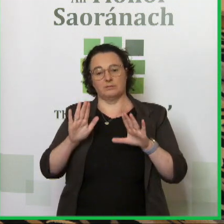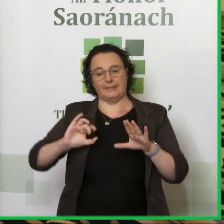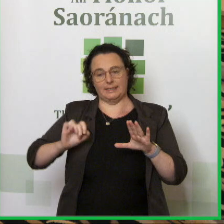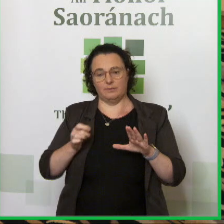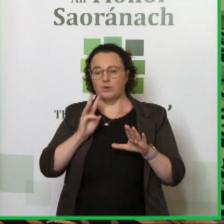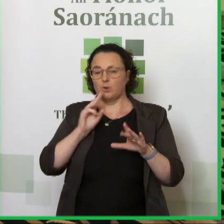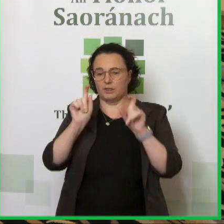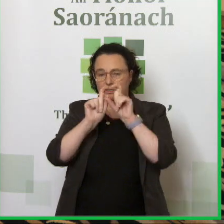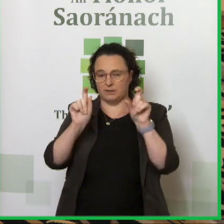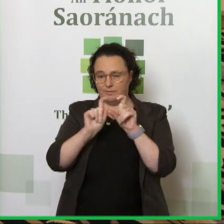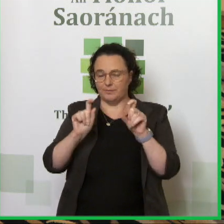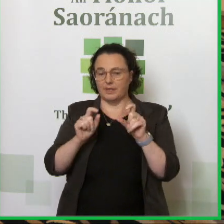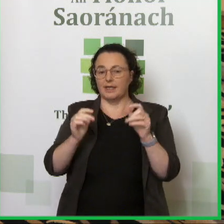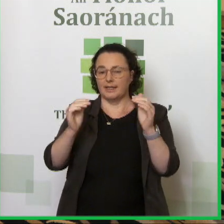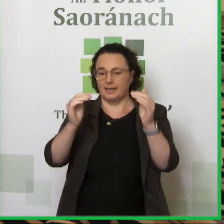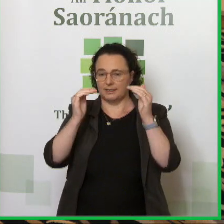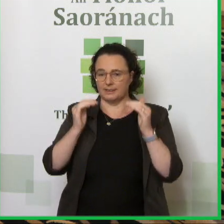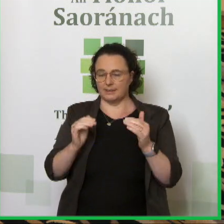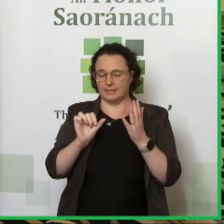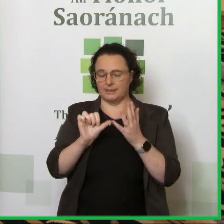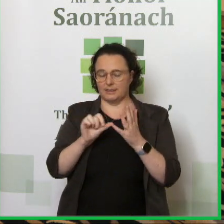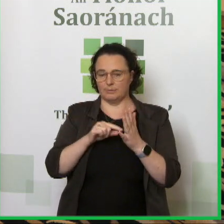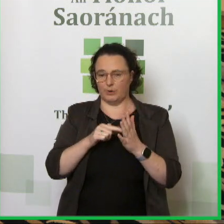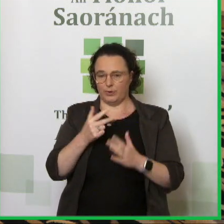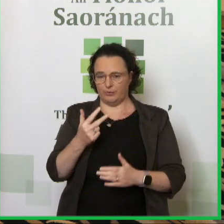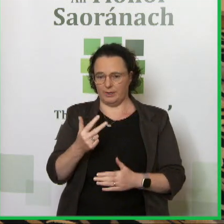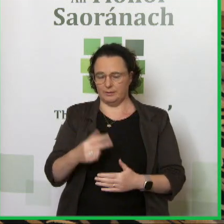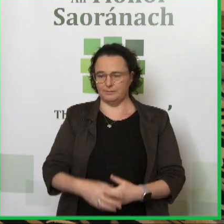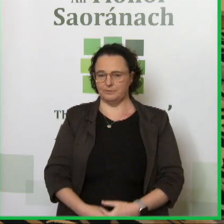you. 6.3.